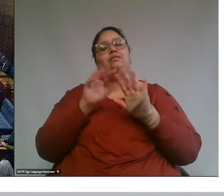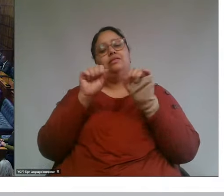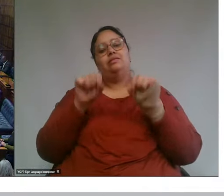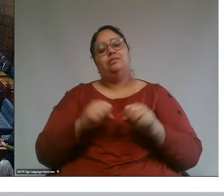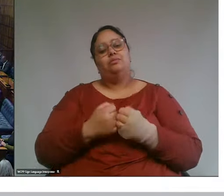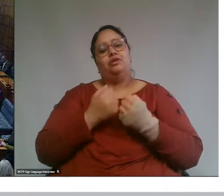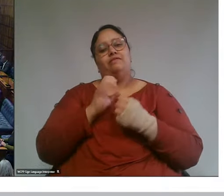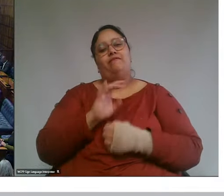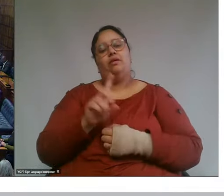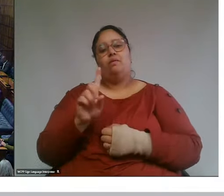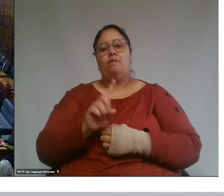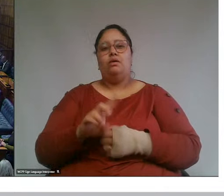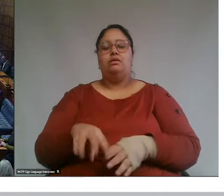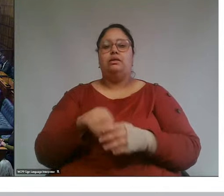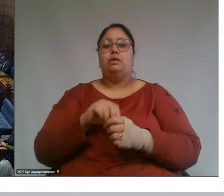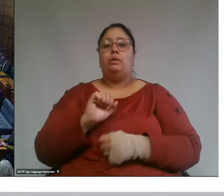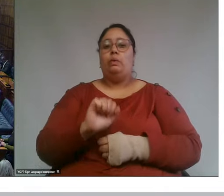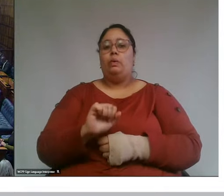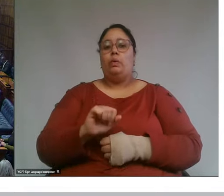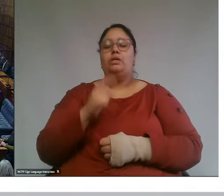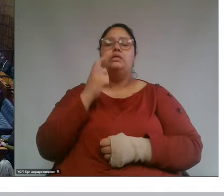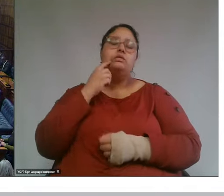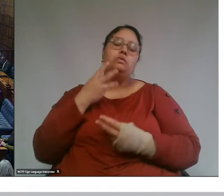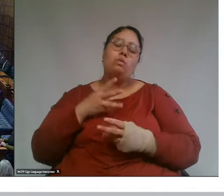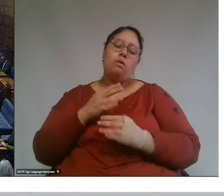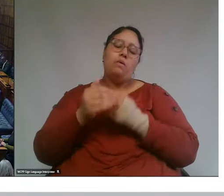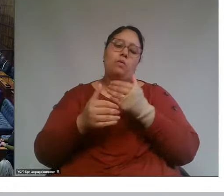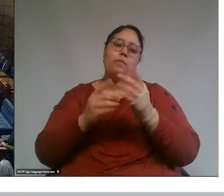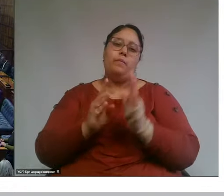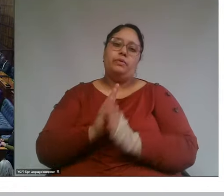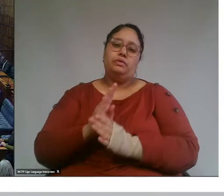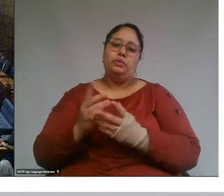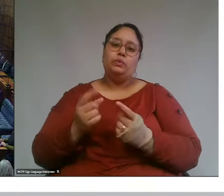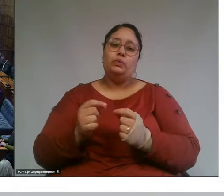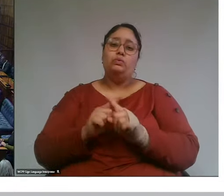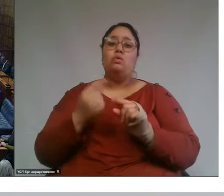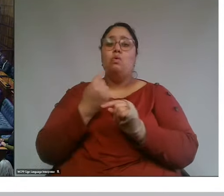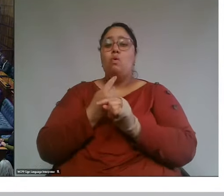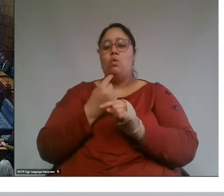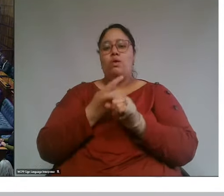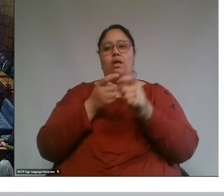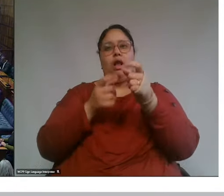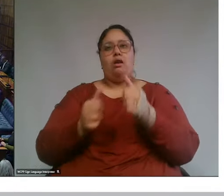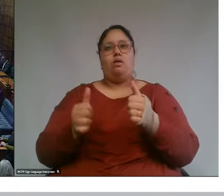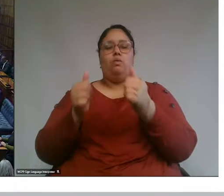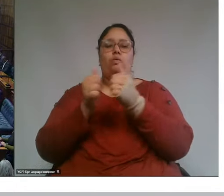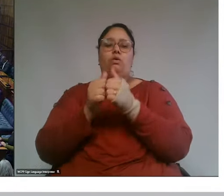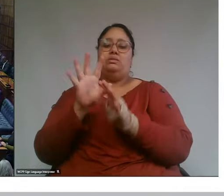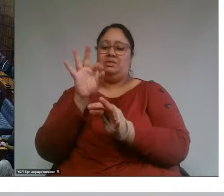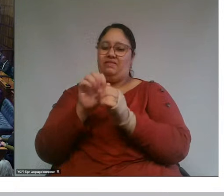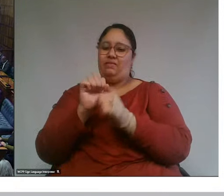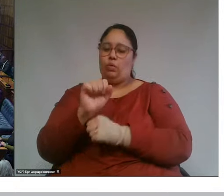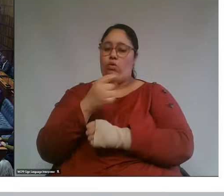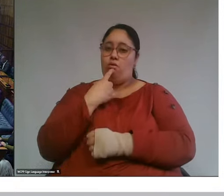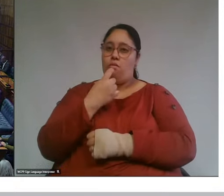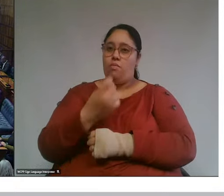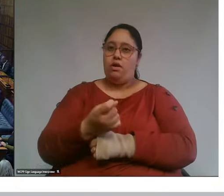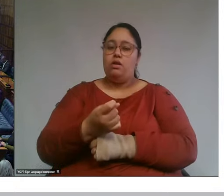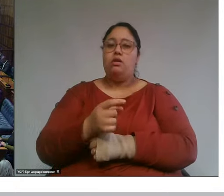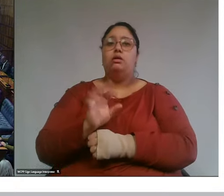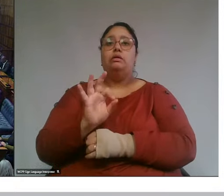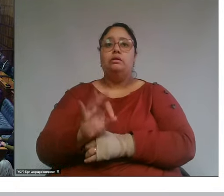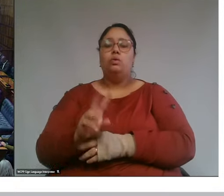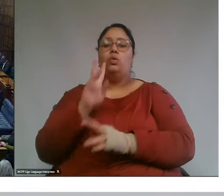are in um an ease of doing business sort of way so instead of only just dealing with that specific complaint we're looking